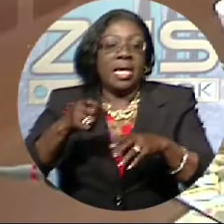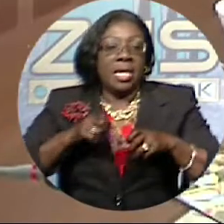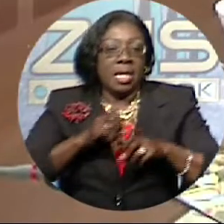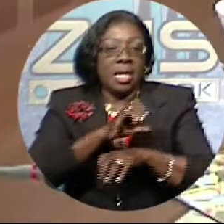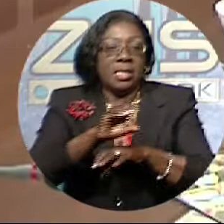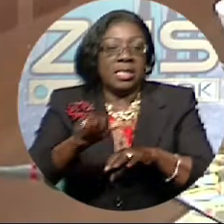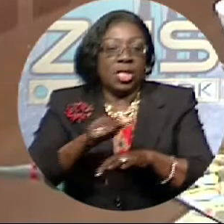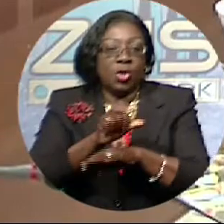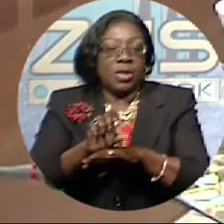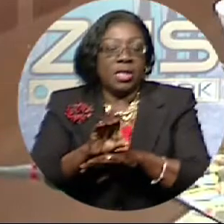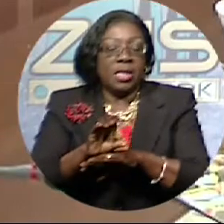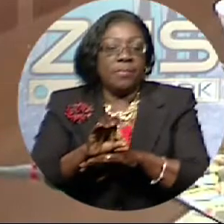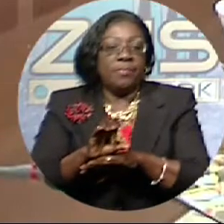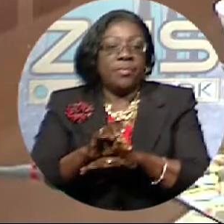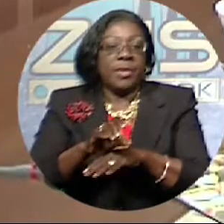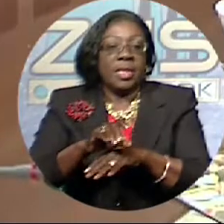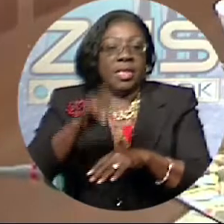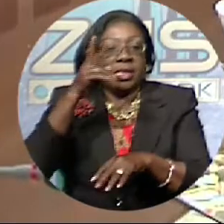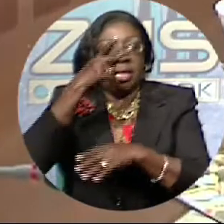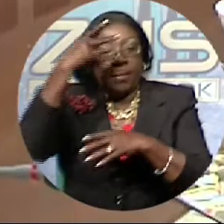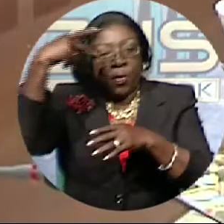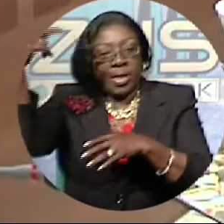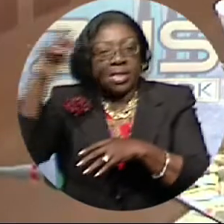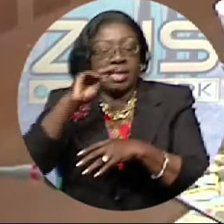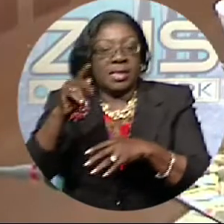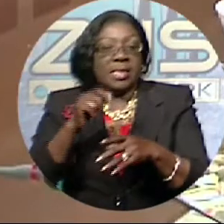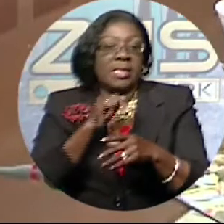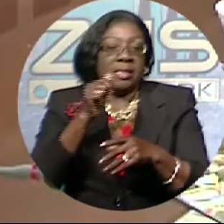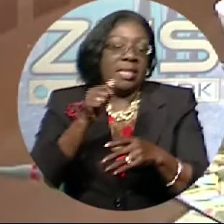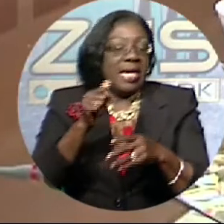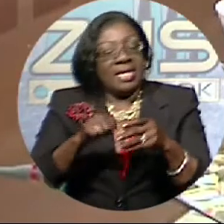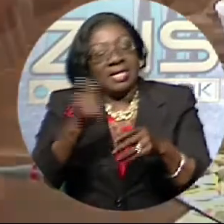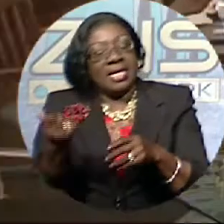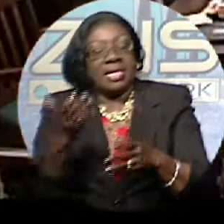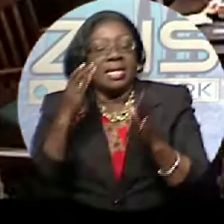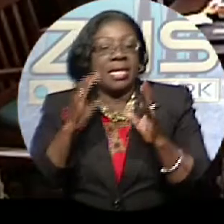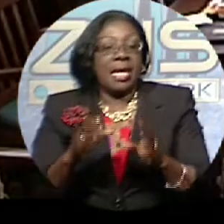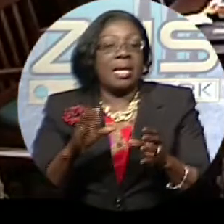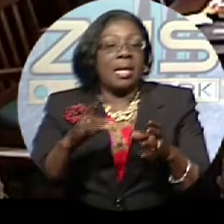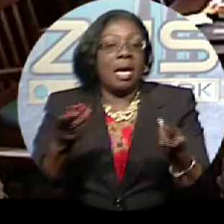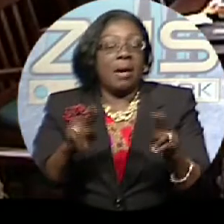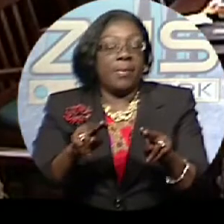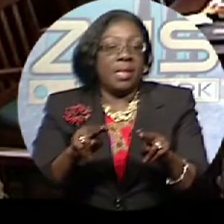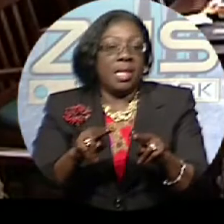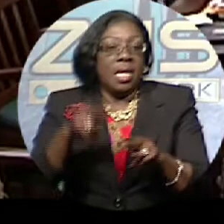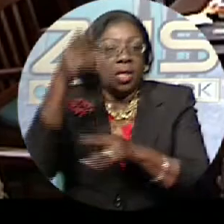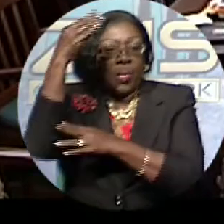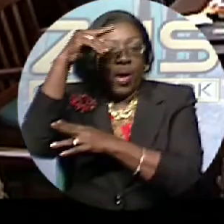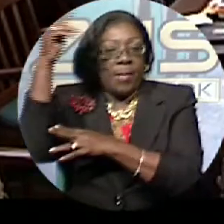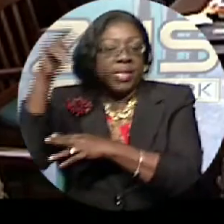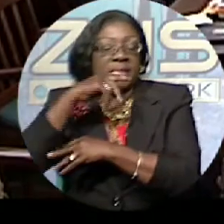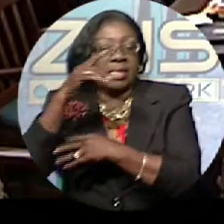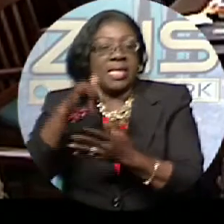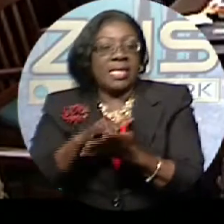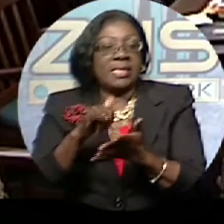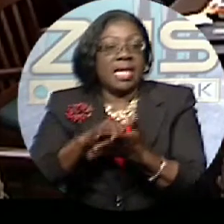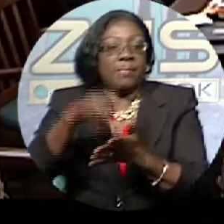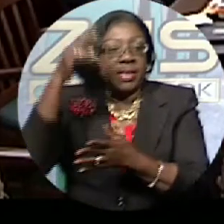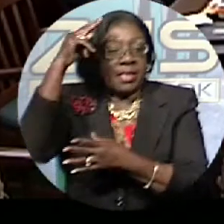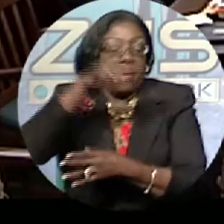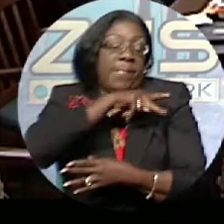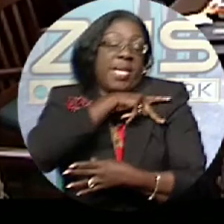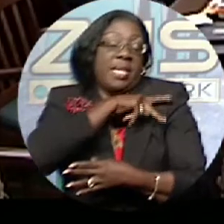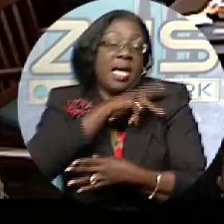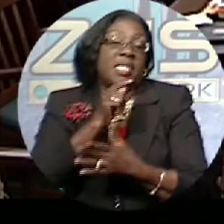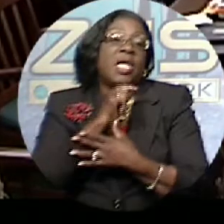he reminds us that politics is unpredictable and anything is possible. The Prime Minister in a statement said that Mr. Pinder had proven himself to be a